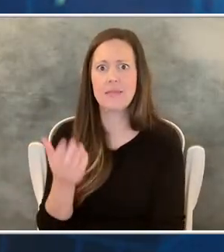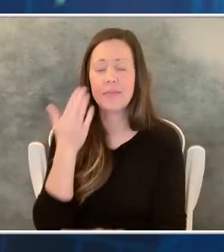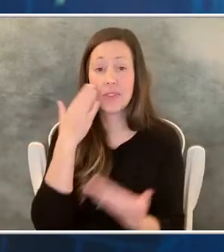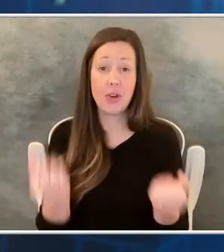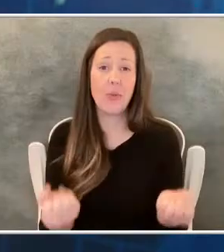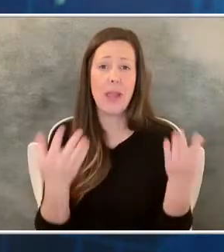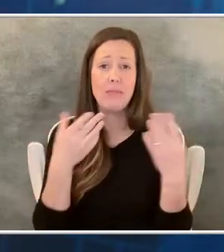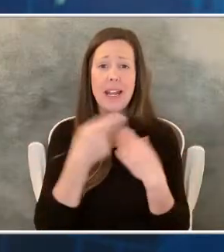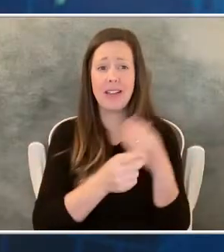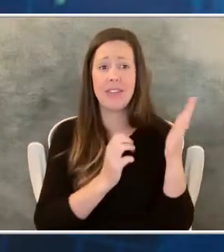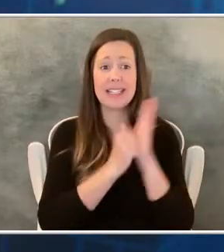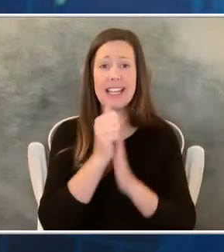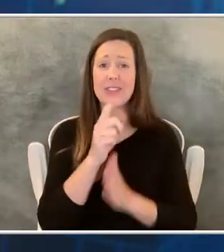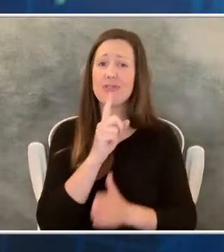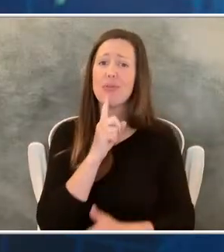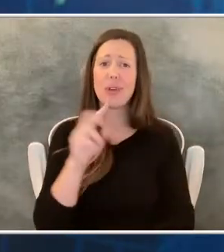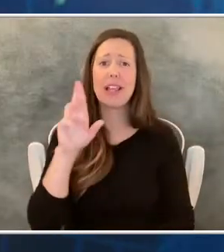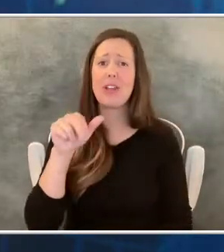rare. So